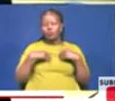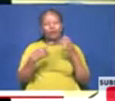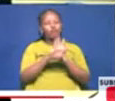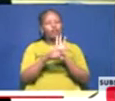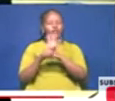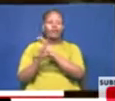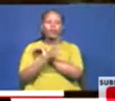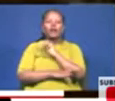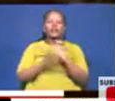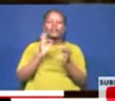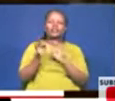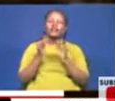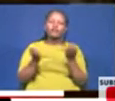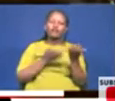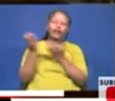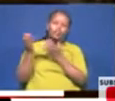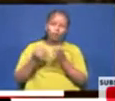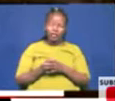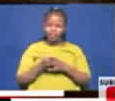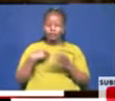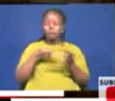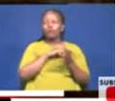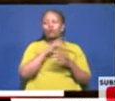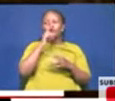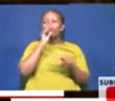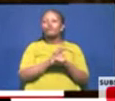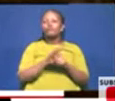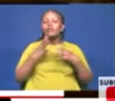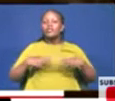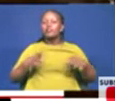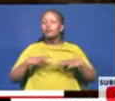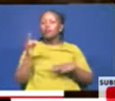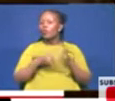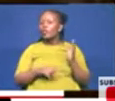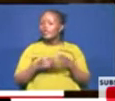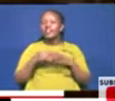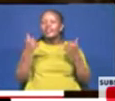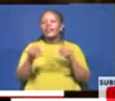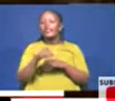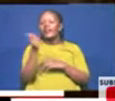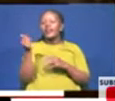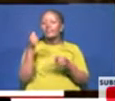To reassure the public that whatever else is in the market from the respective brands